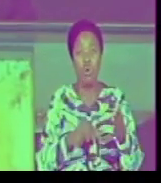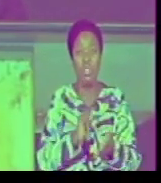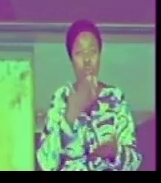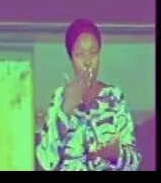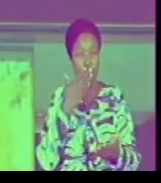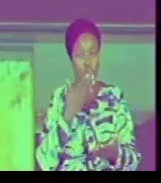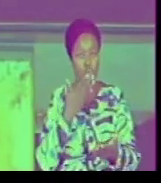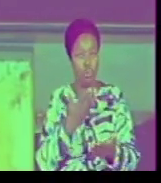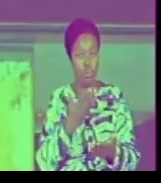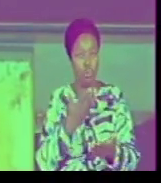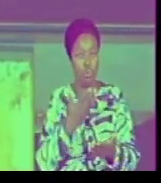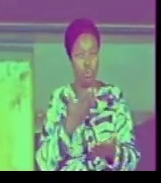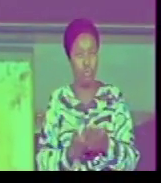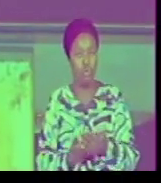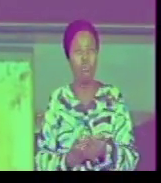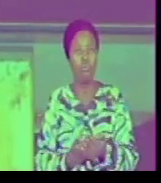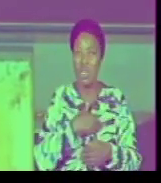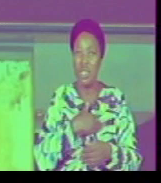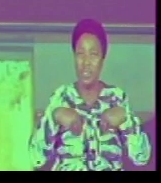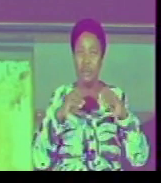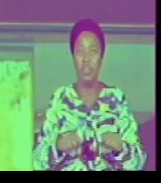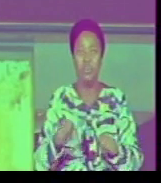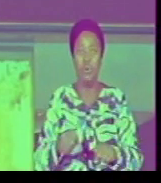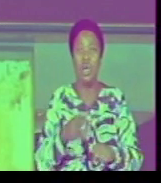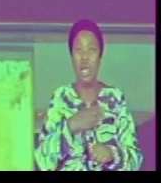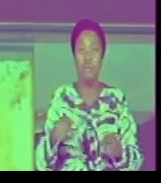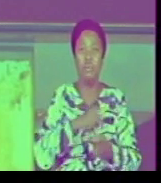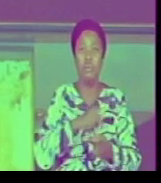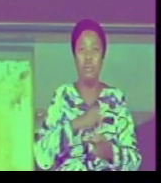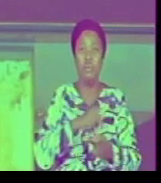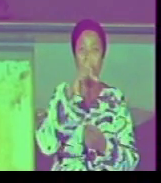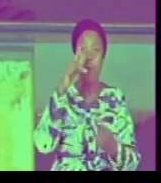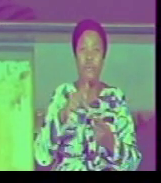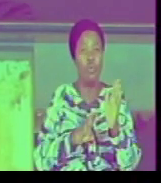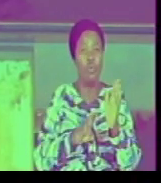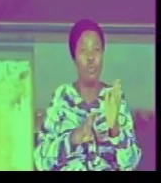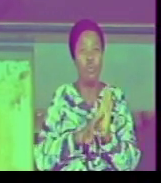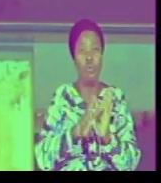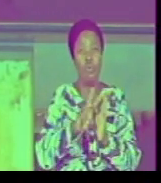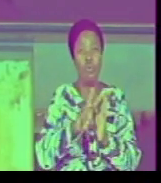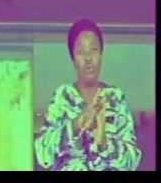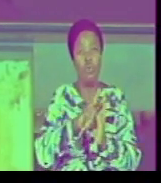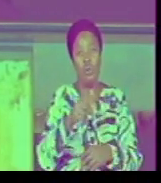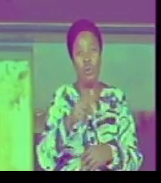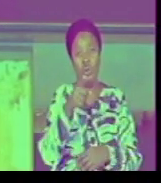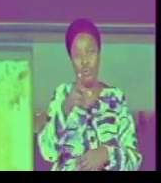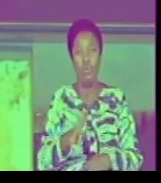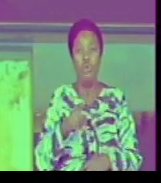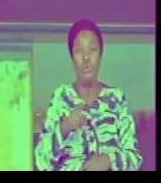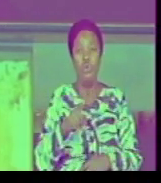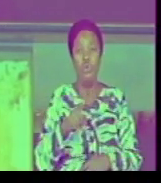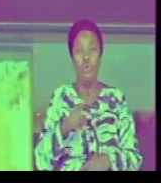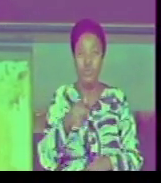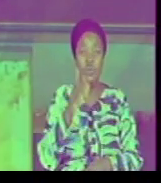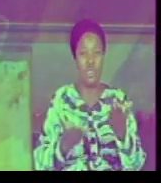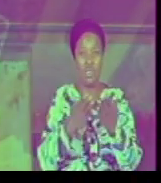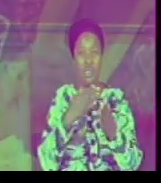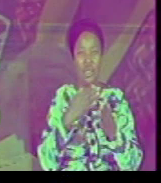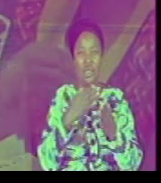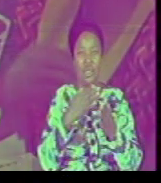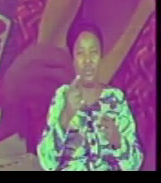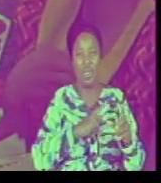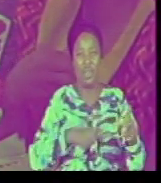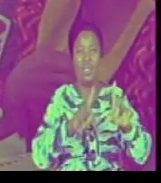acceptable and perfect will of God. You will serve the Lord. I will serve the